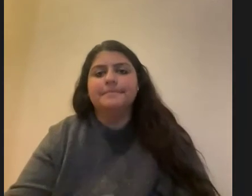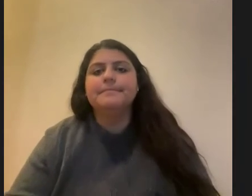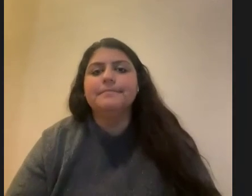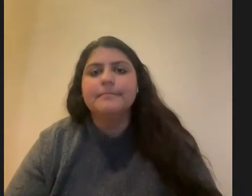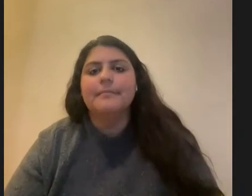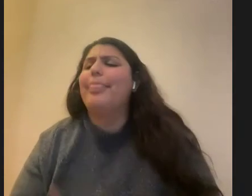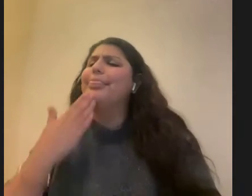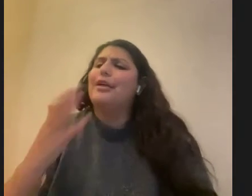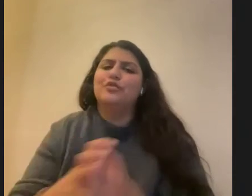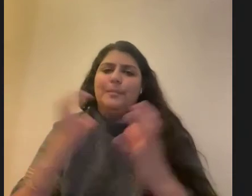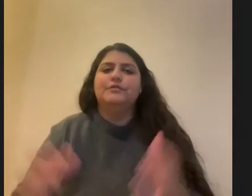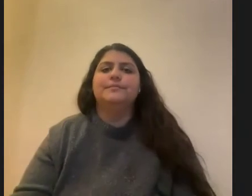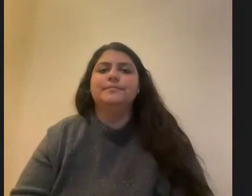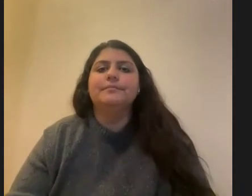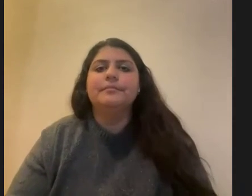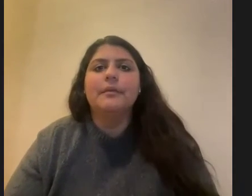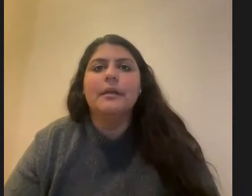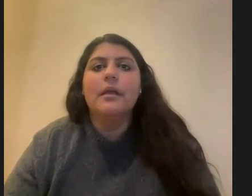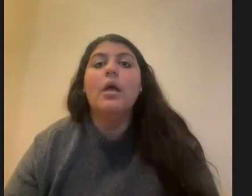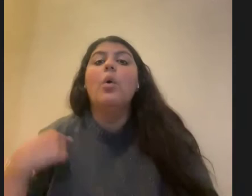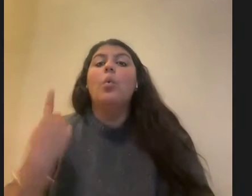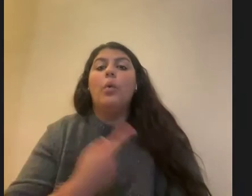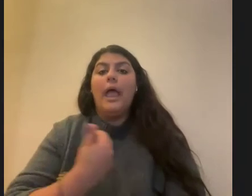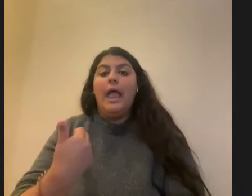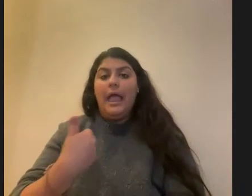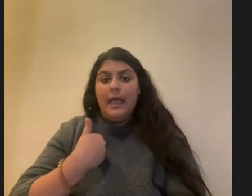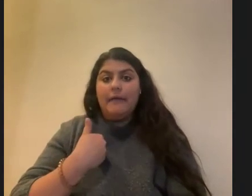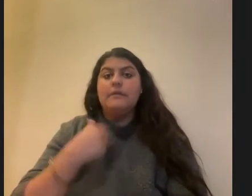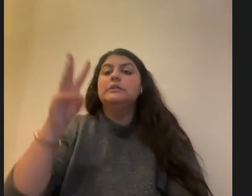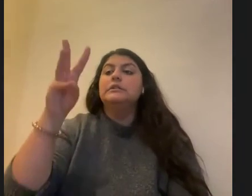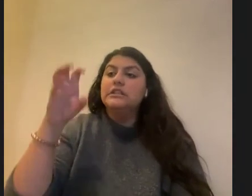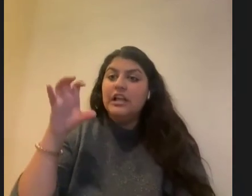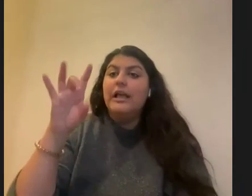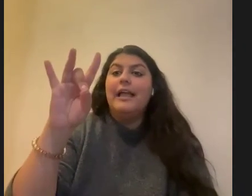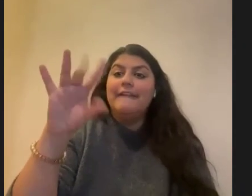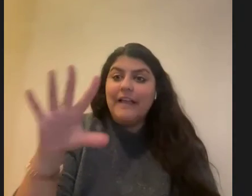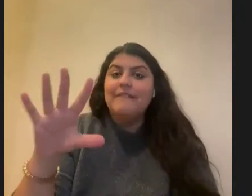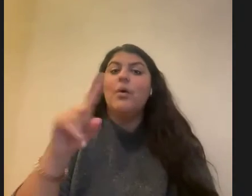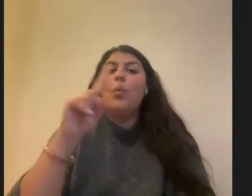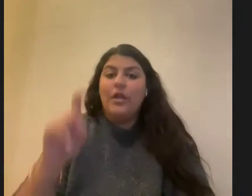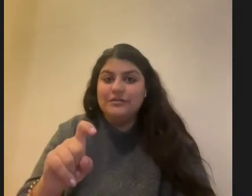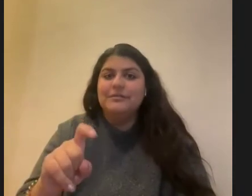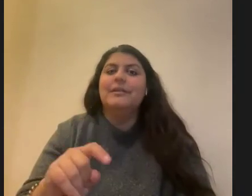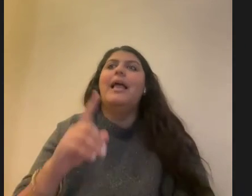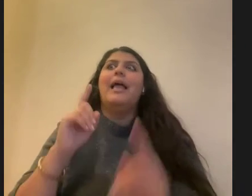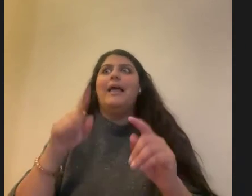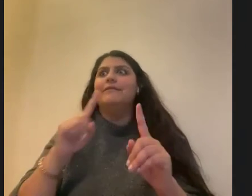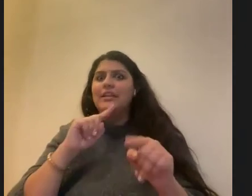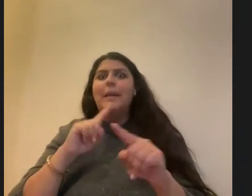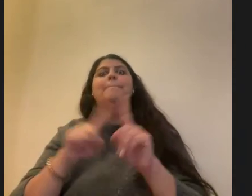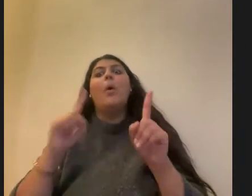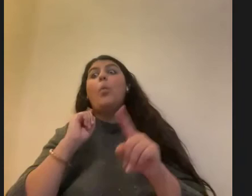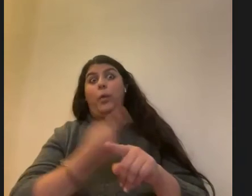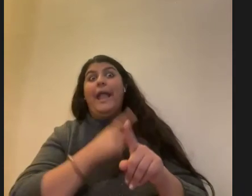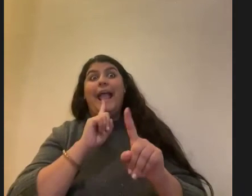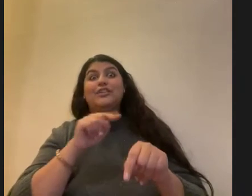so much. We have 685 questions Oh that my we God. didn't answer, but we answered 120,